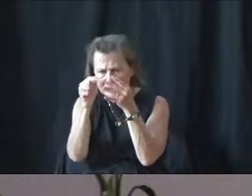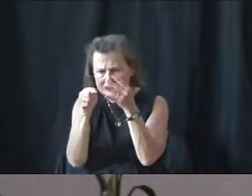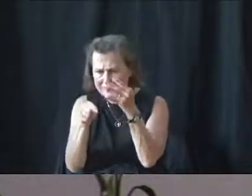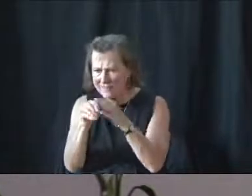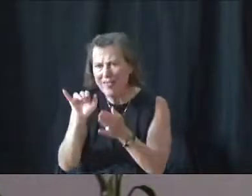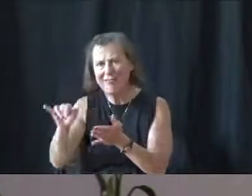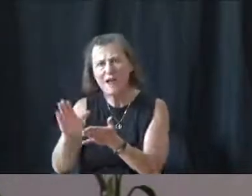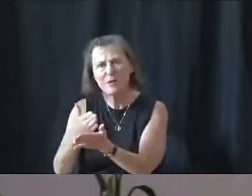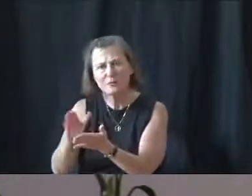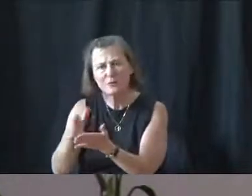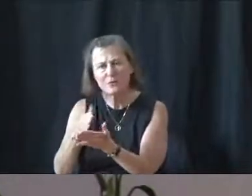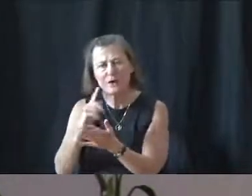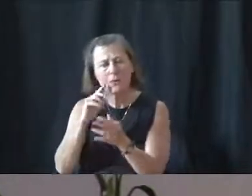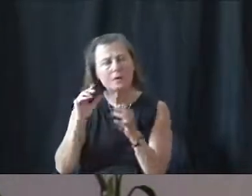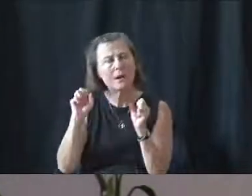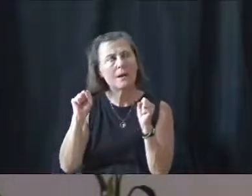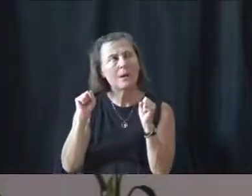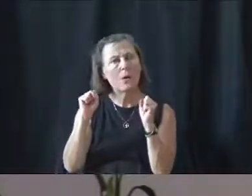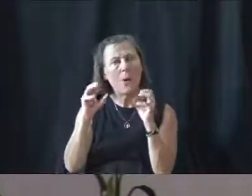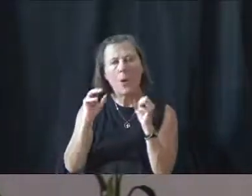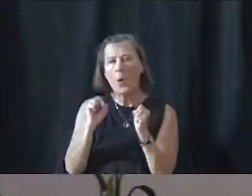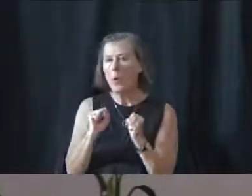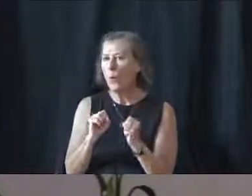It was such a stupendously rich